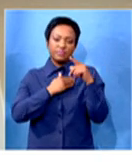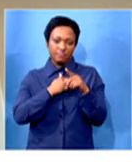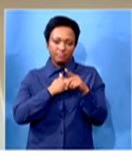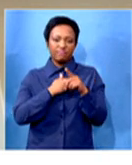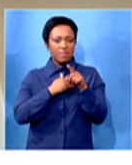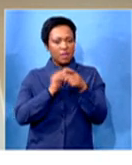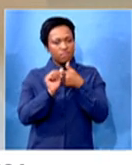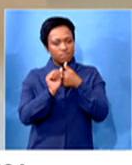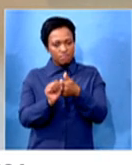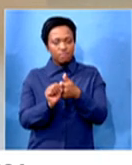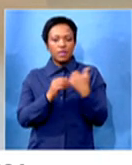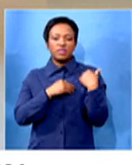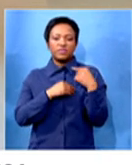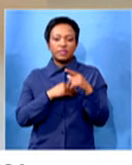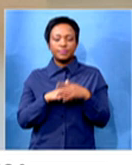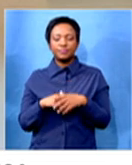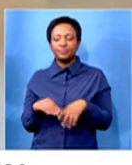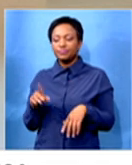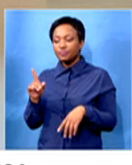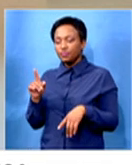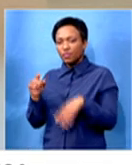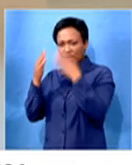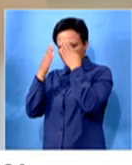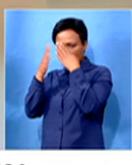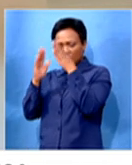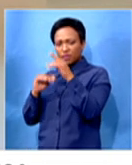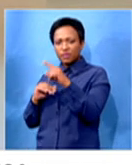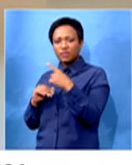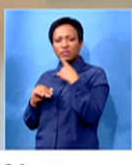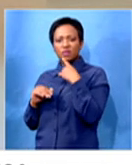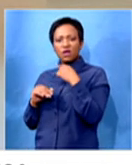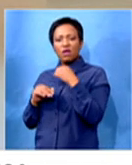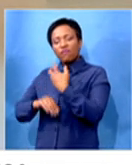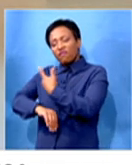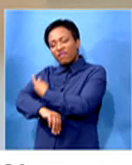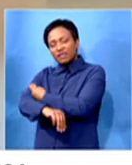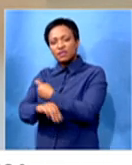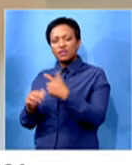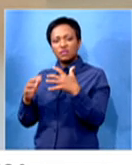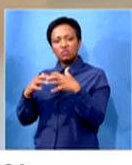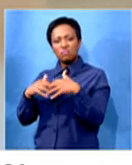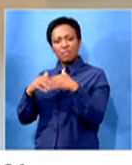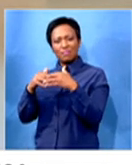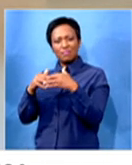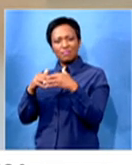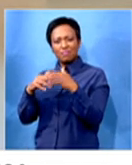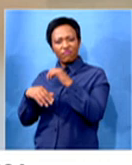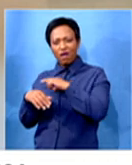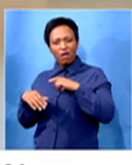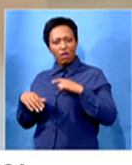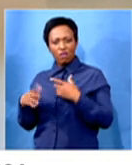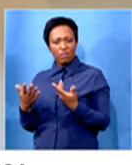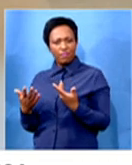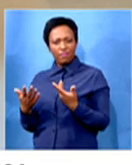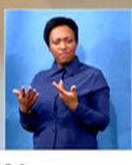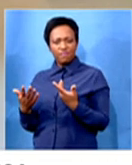circumstances. Yeah. In general, how long does it take to develop a vaccine? I mean, a pretty simple question.